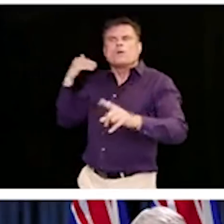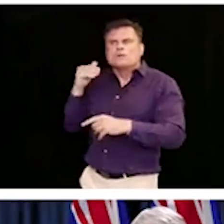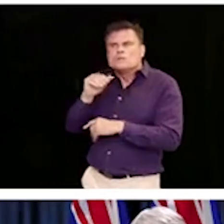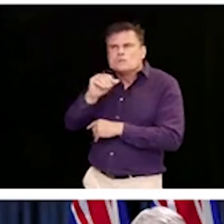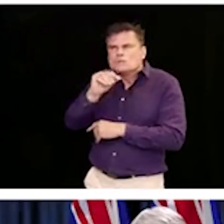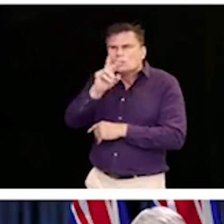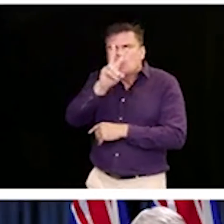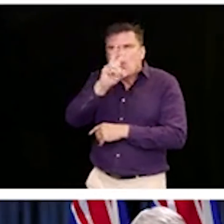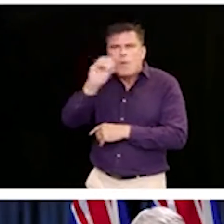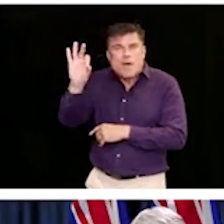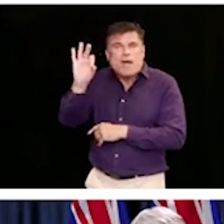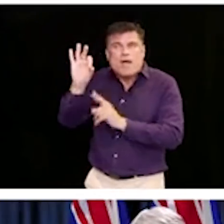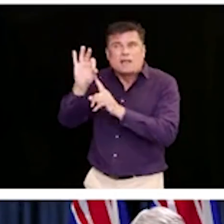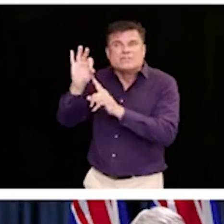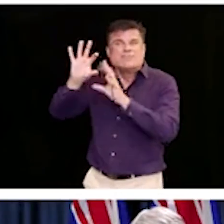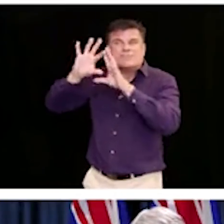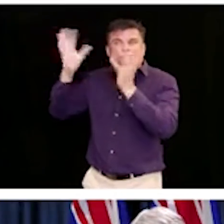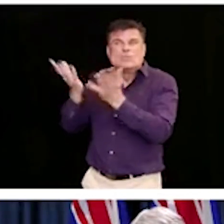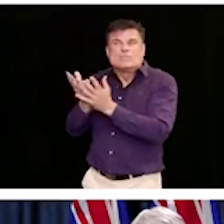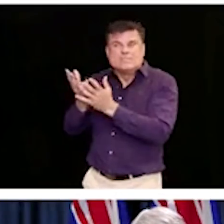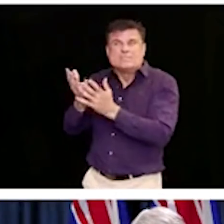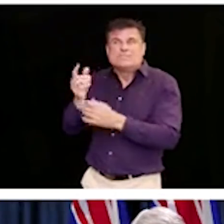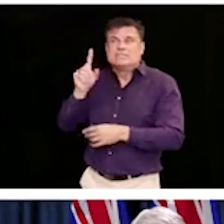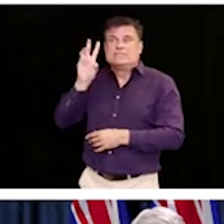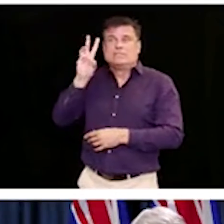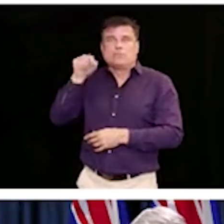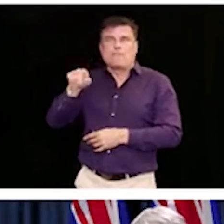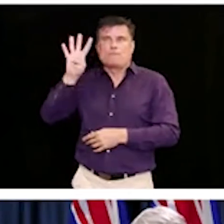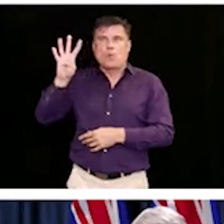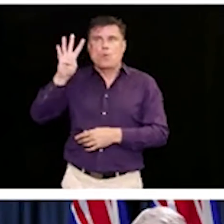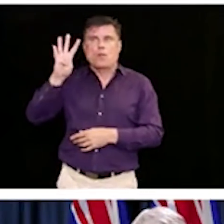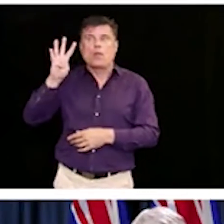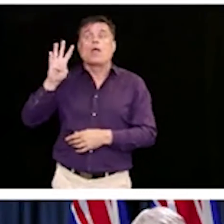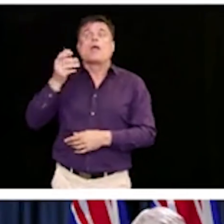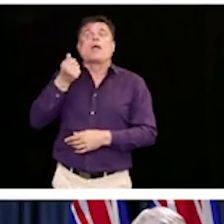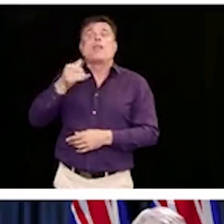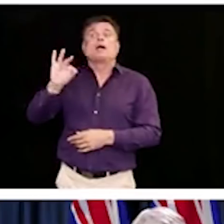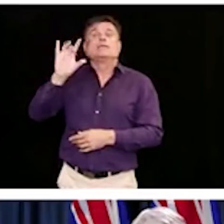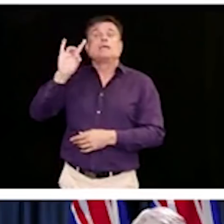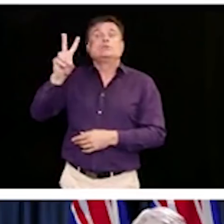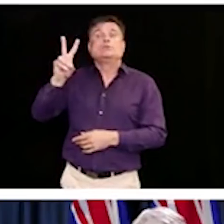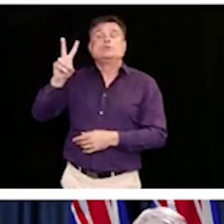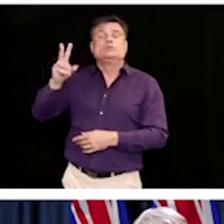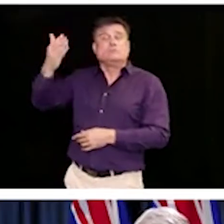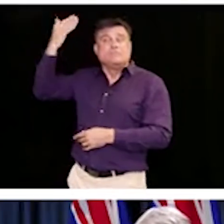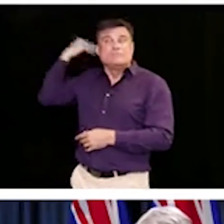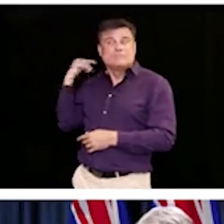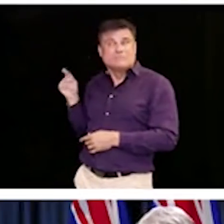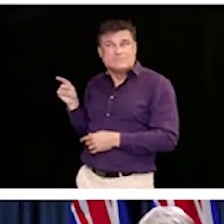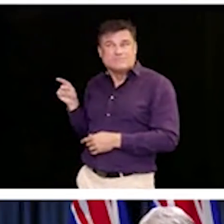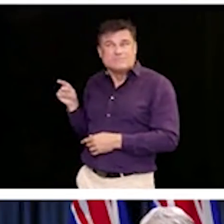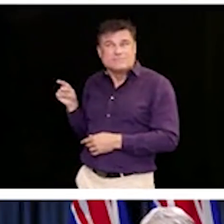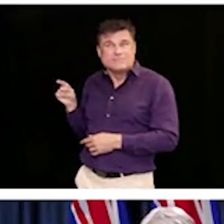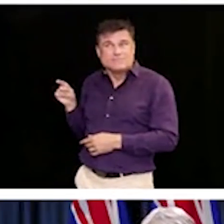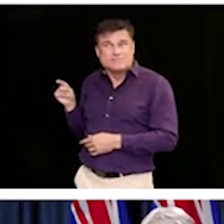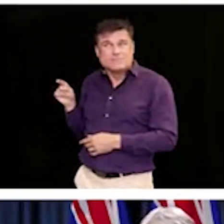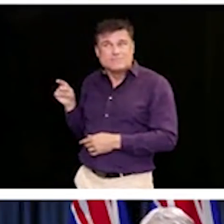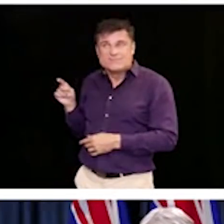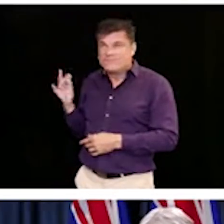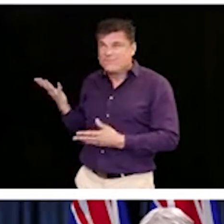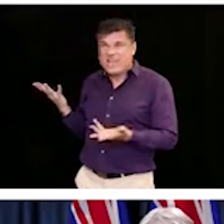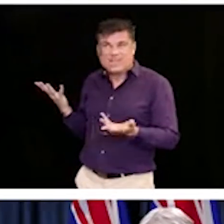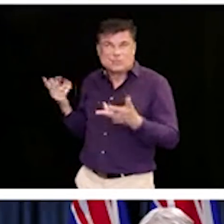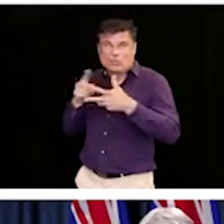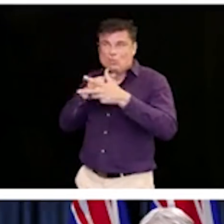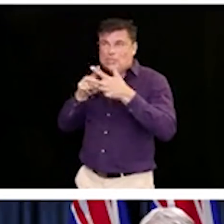in 1982. Those are the only annual declines in BC real GDP and recent records going back